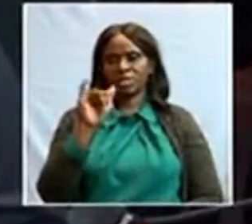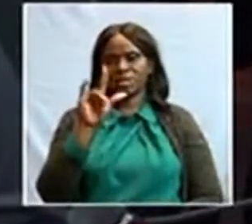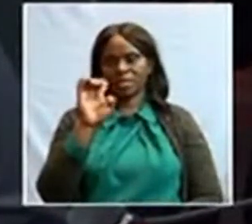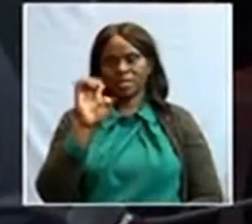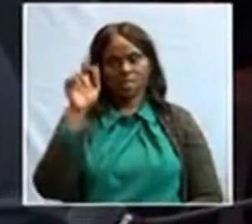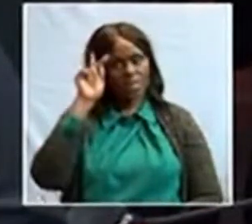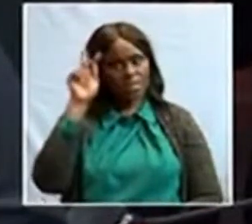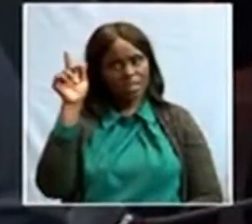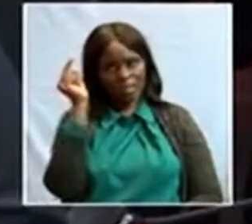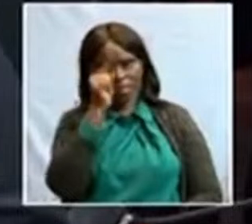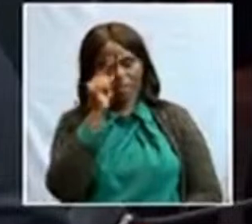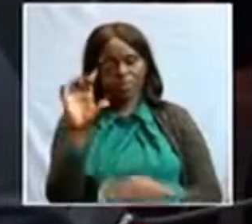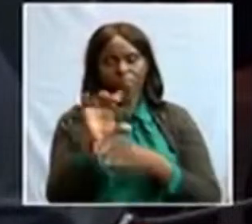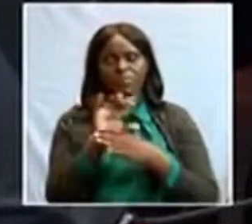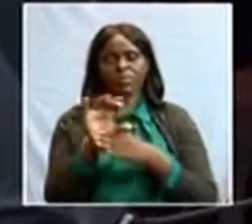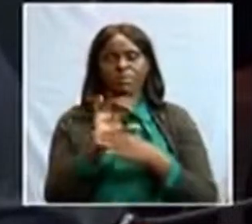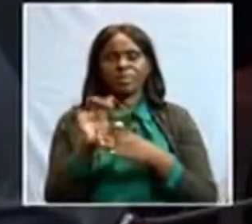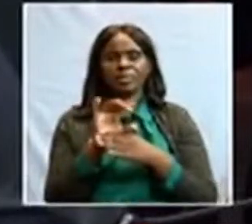Copper Belt,